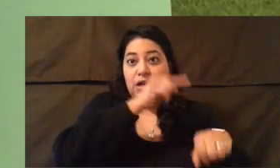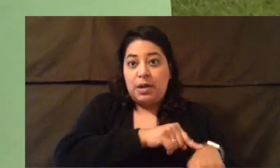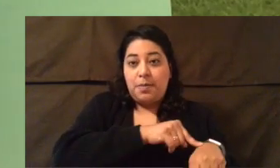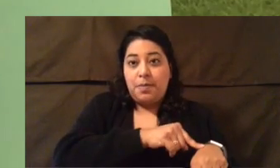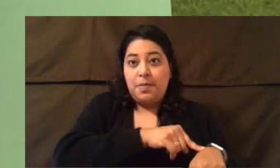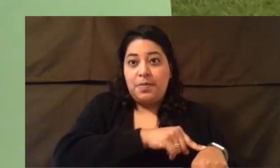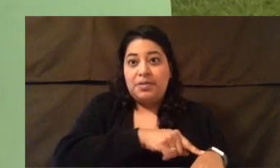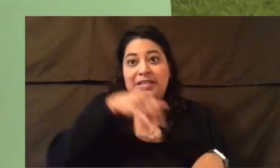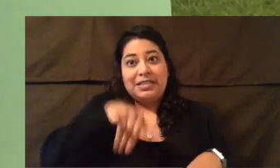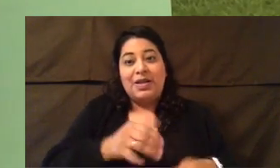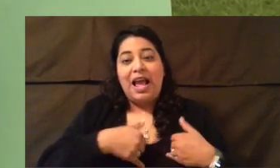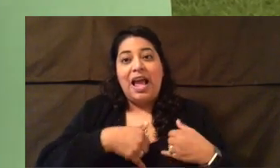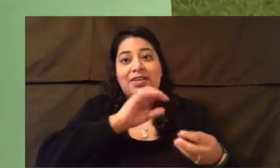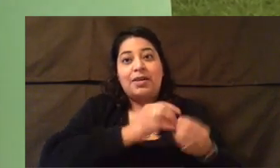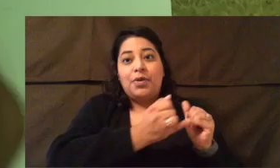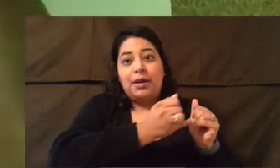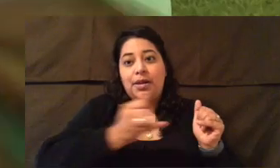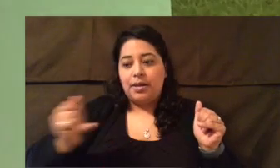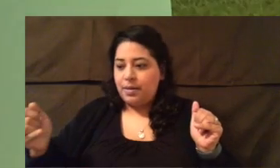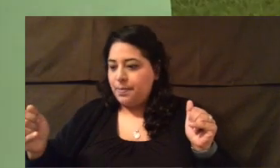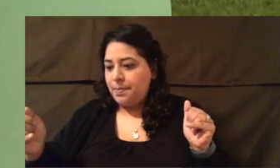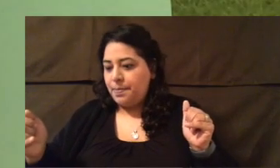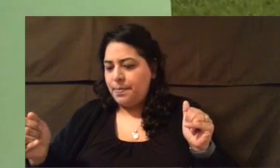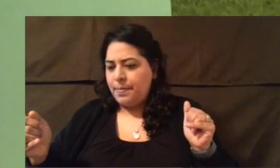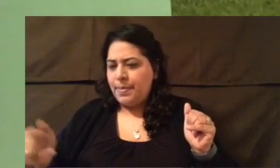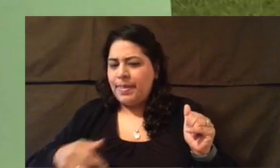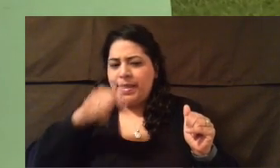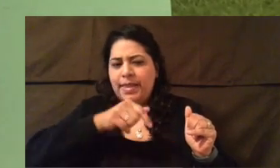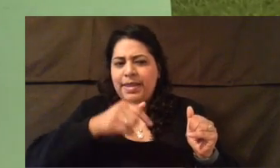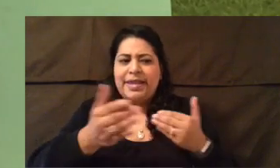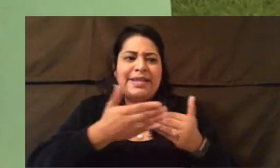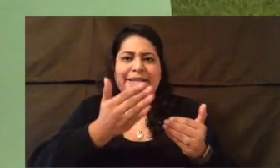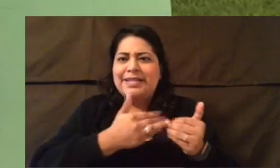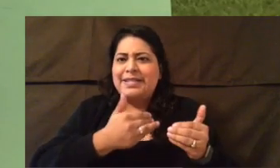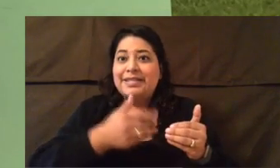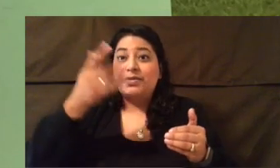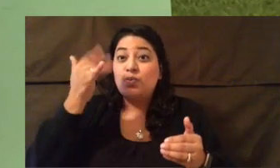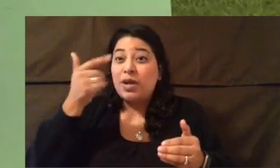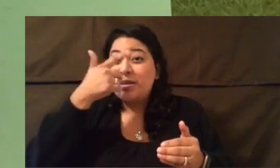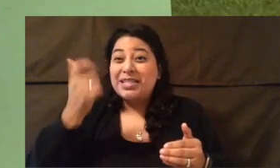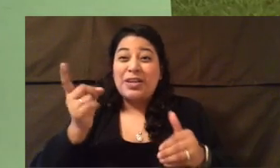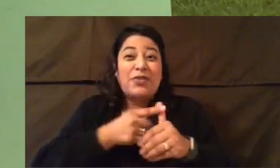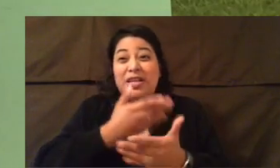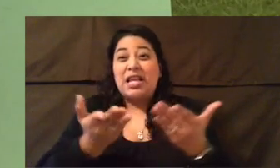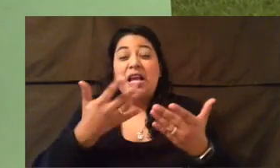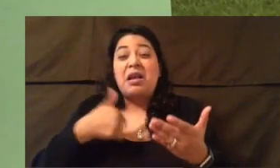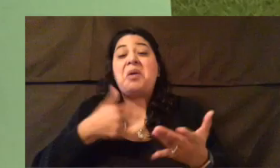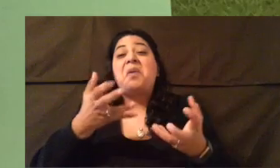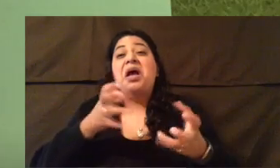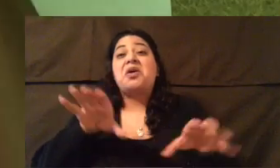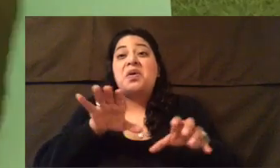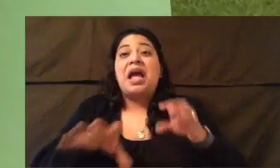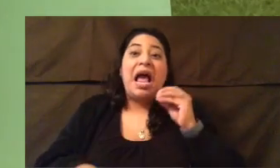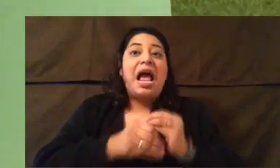7:45 start time, and I still have my number line. Okay, now this one's kind of easy to start with because